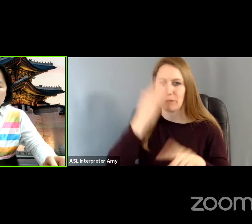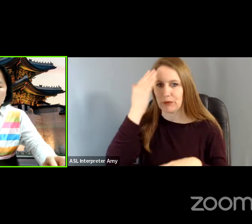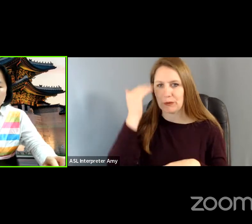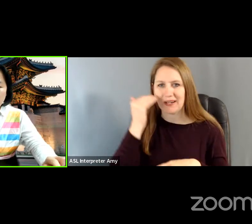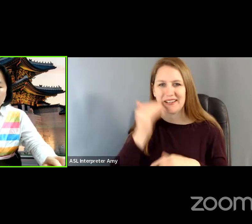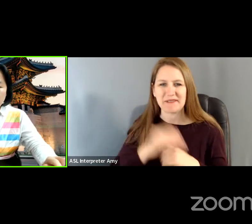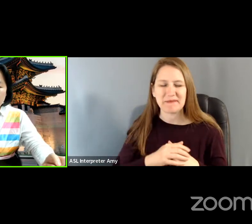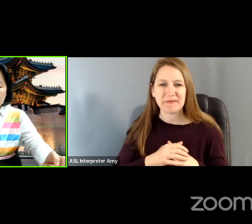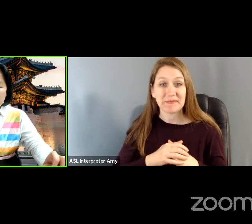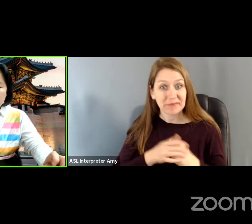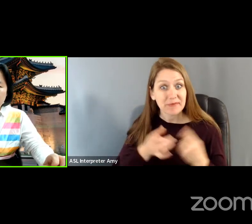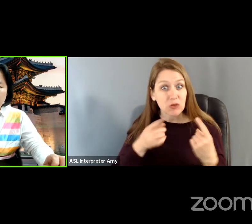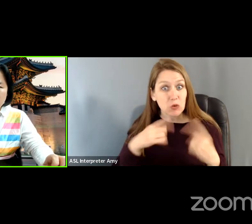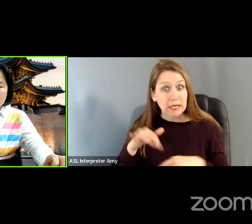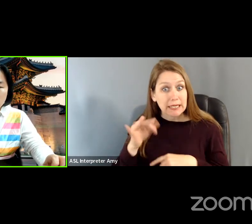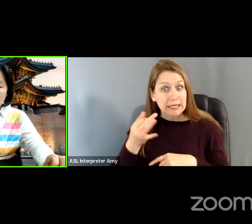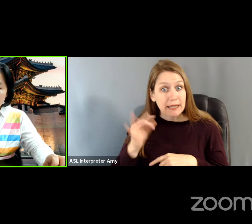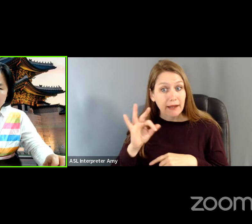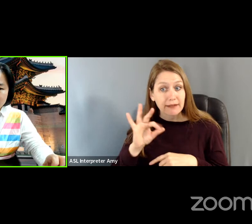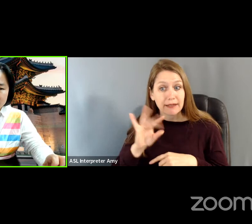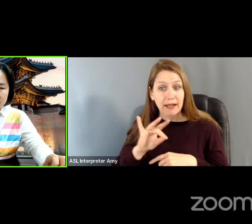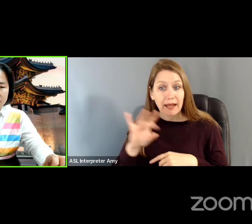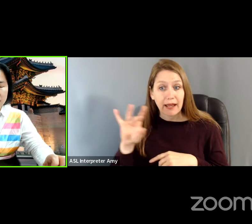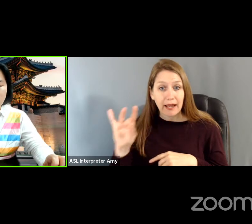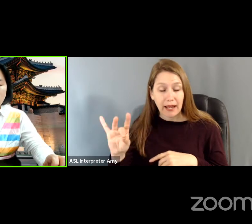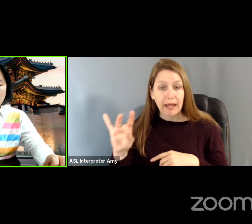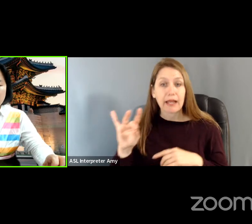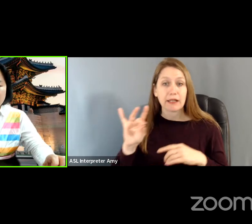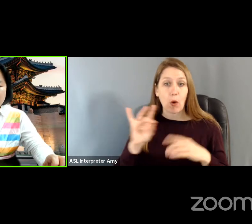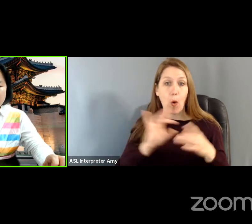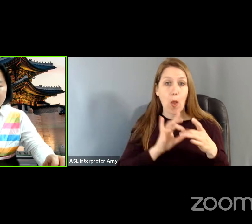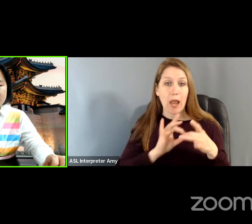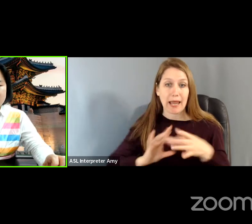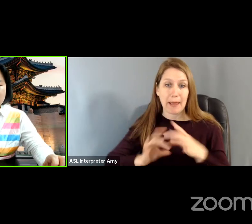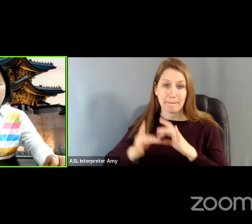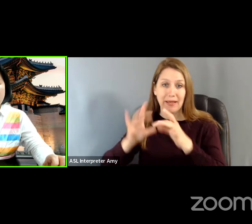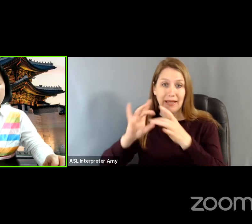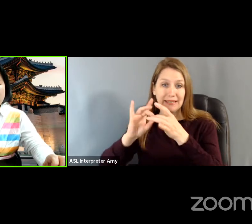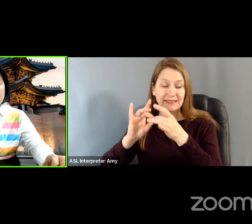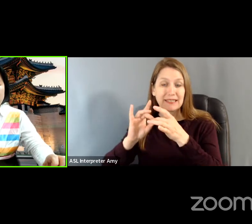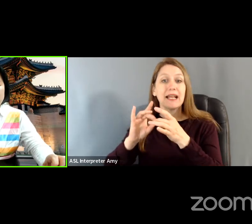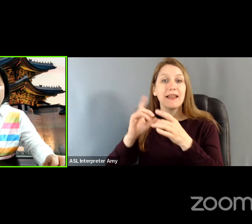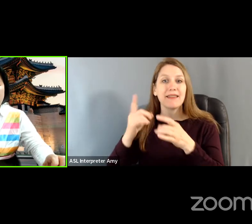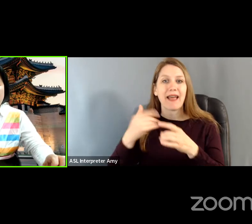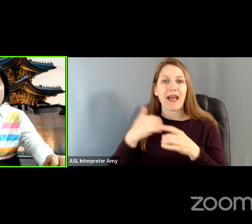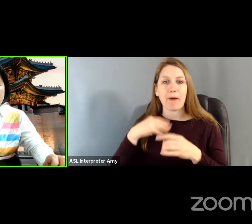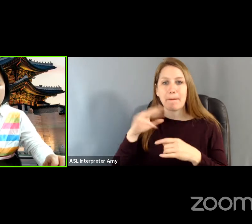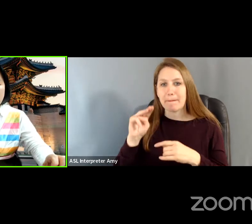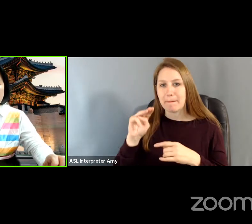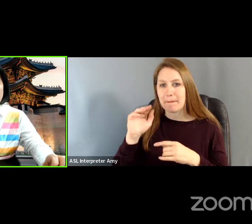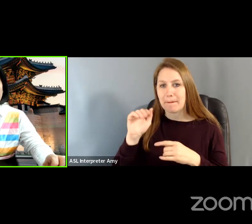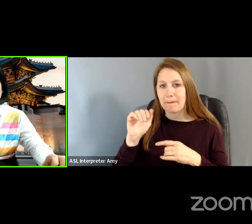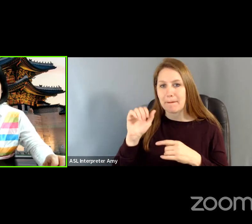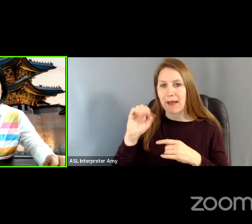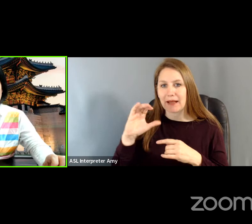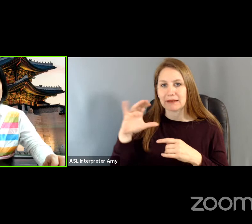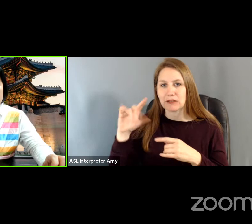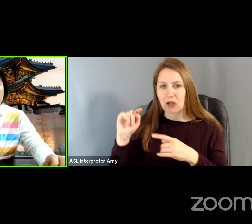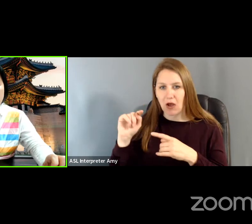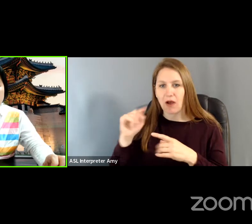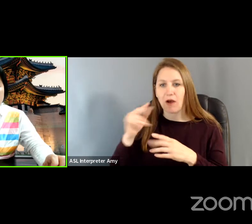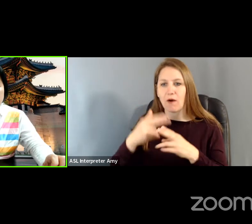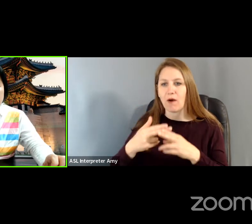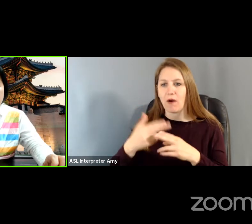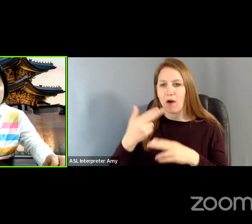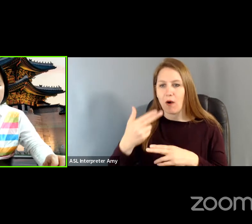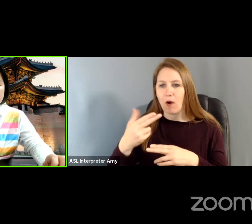of the 1988 Seoul Olympic, Hodori, is a representative example of the tiger